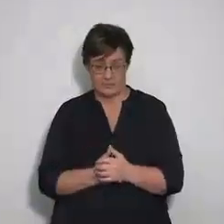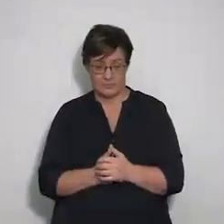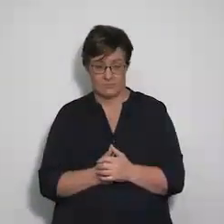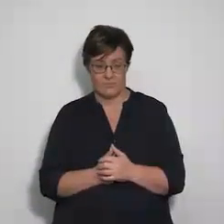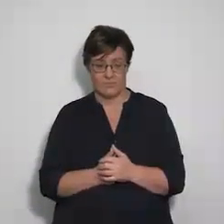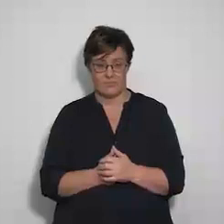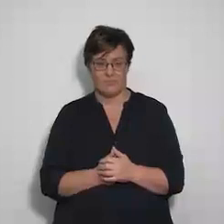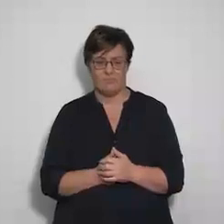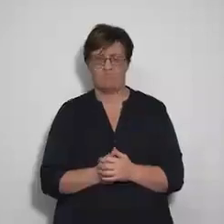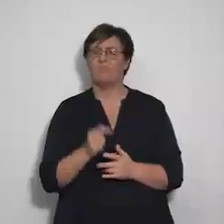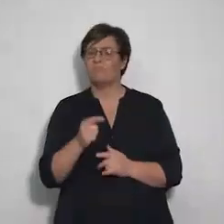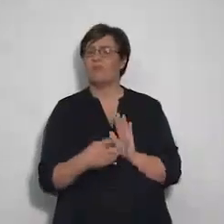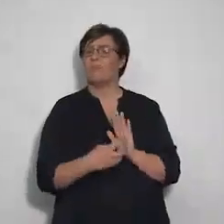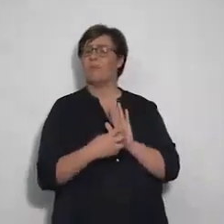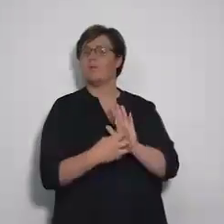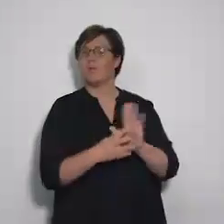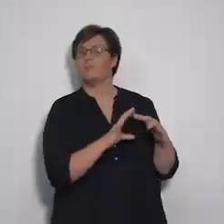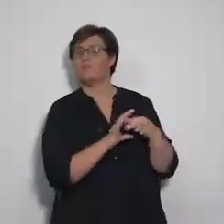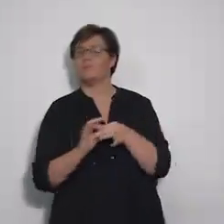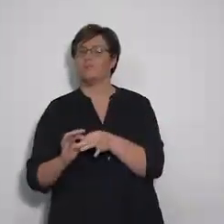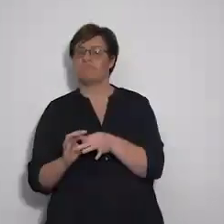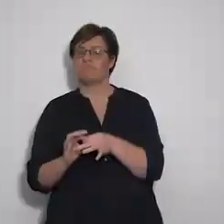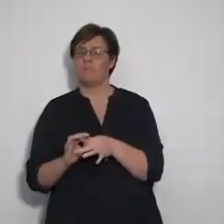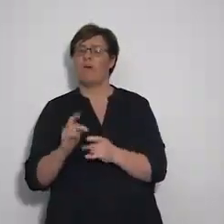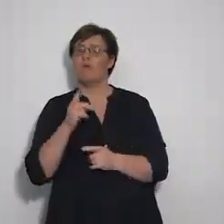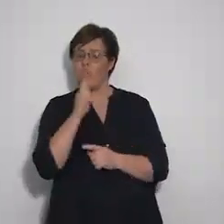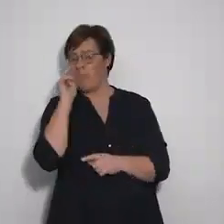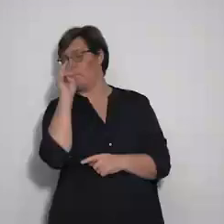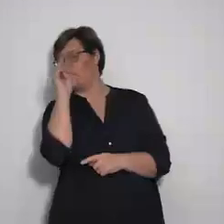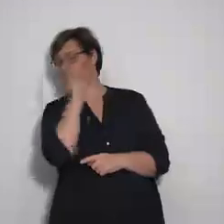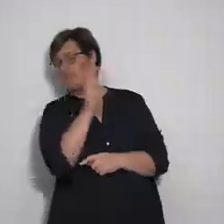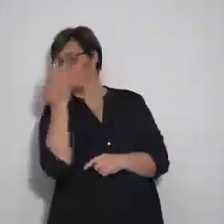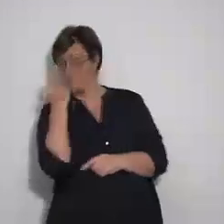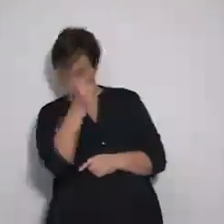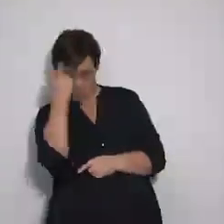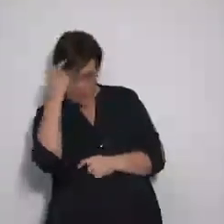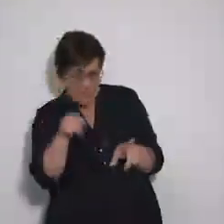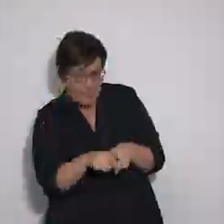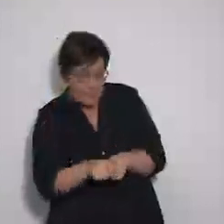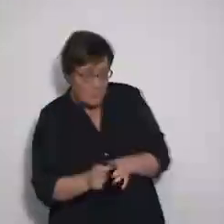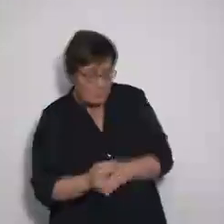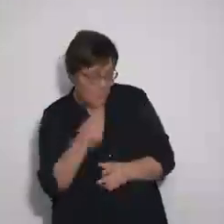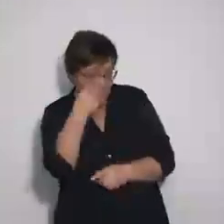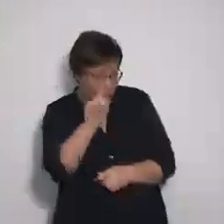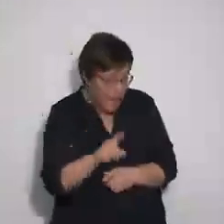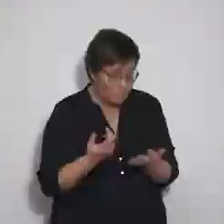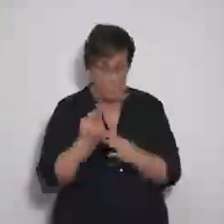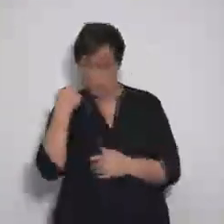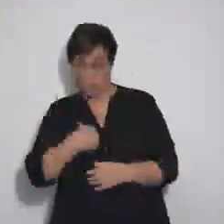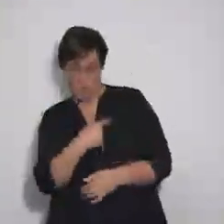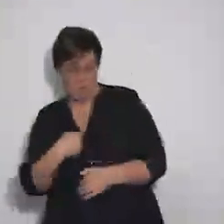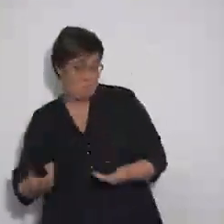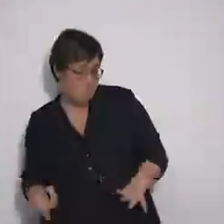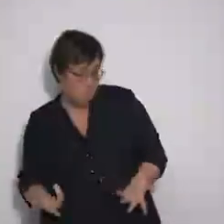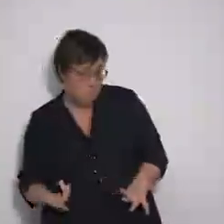exponentially. How does this picture relate back to your prediction that you made? Were you right? Were